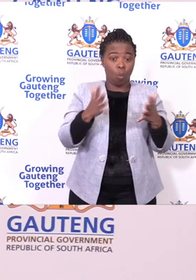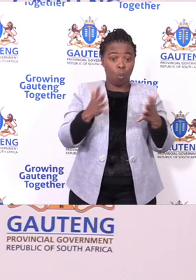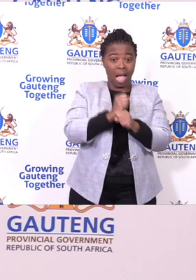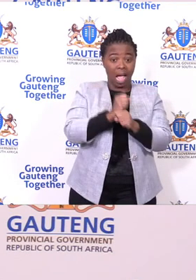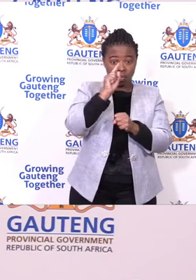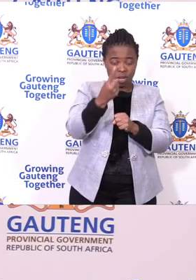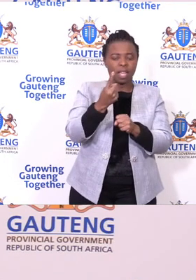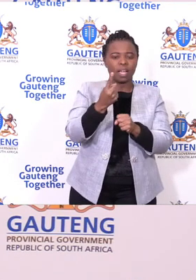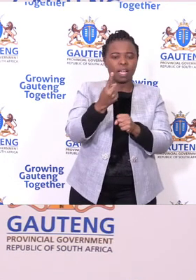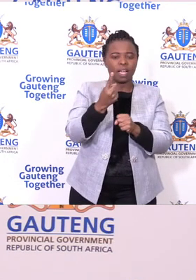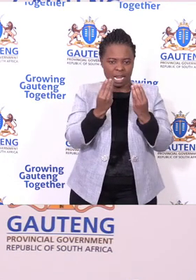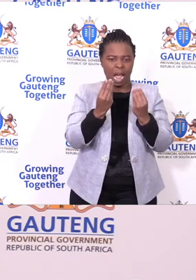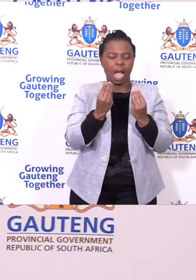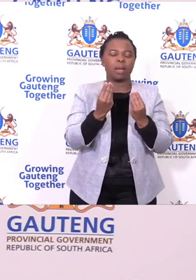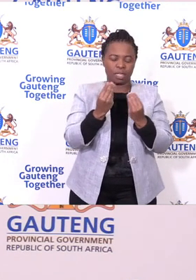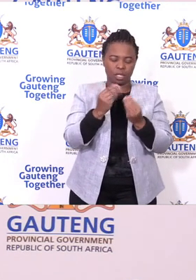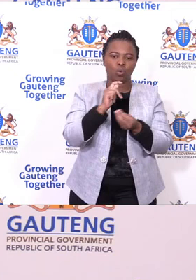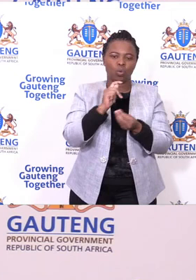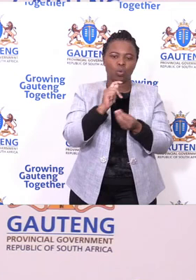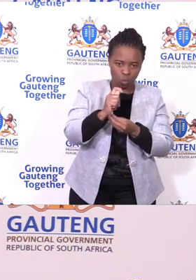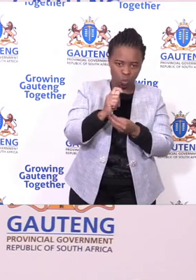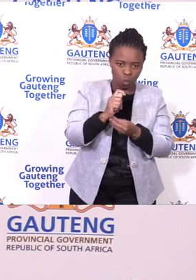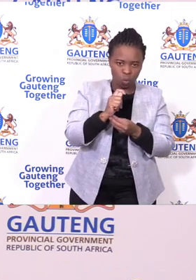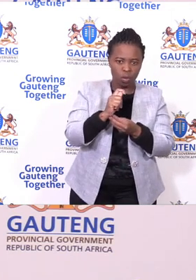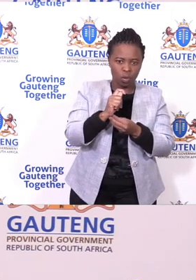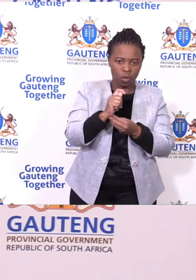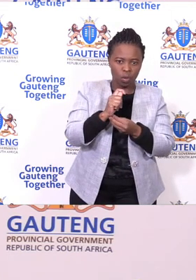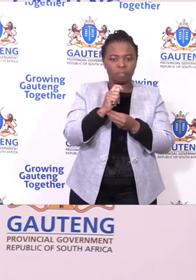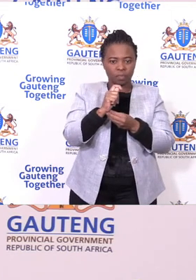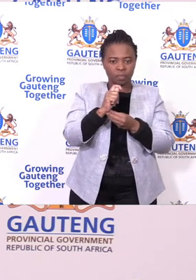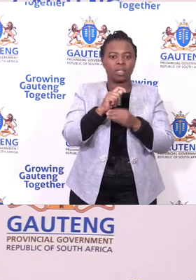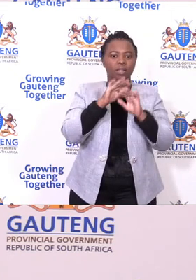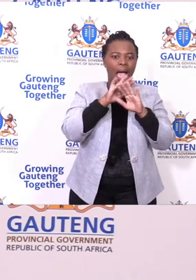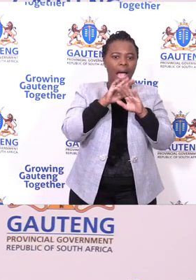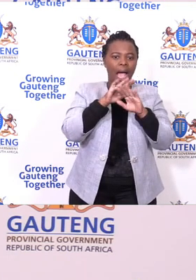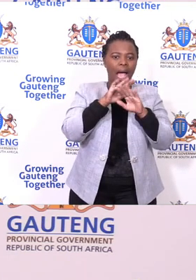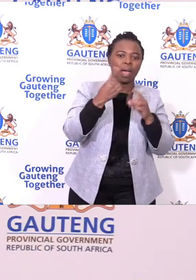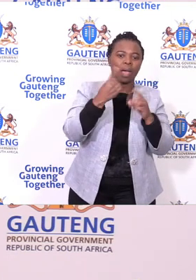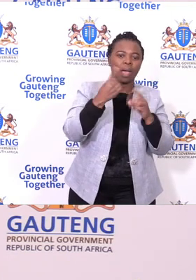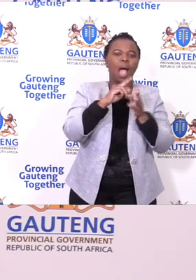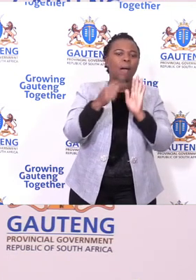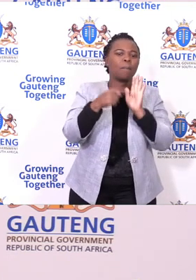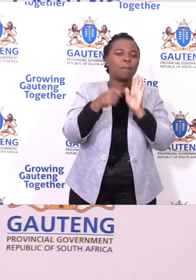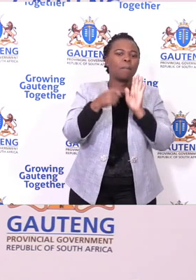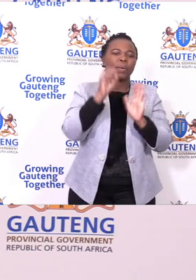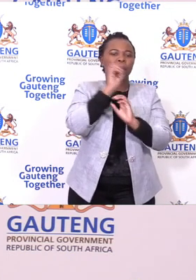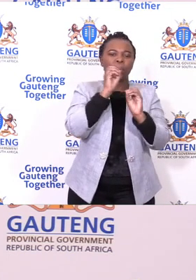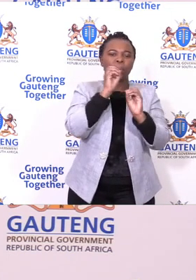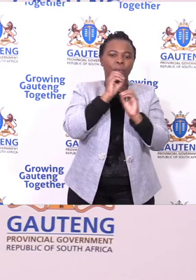still holds true that there will be a lot of asymptomatic and mildly symptomatic individuals who are out there who don't